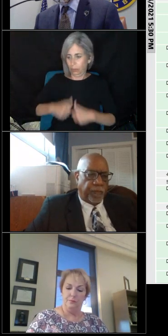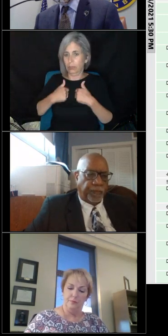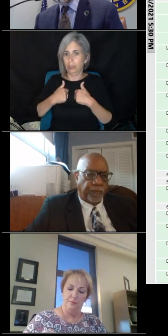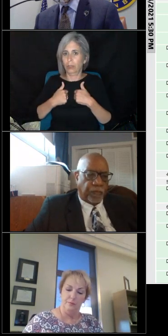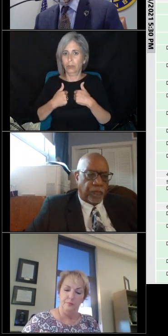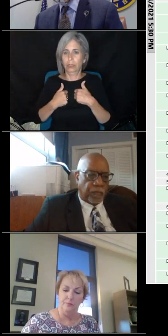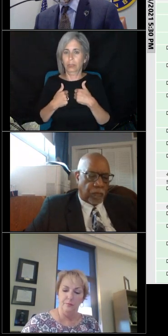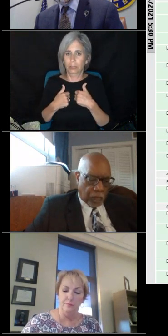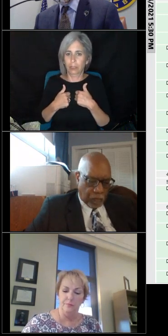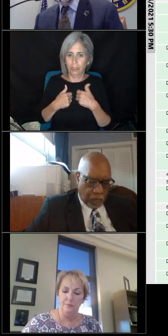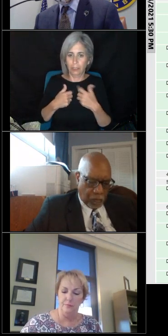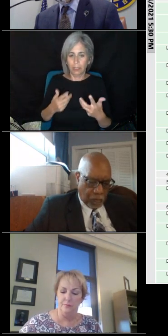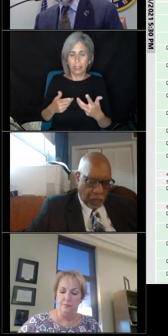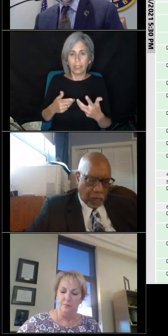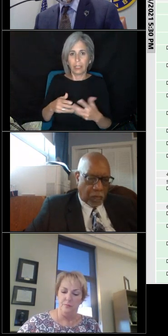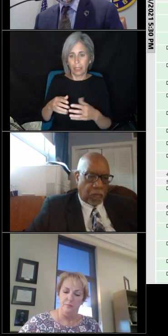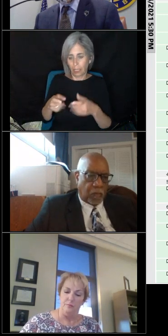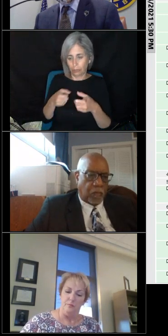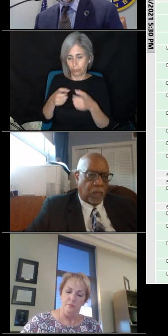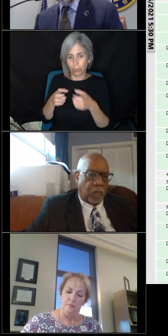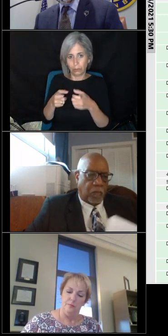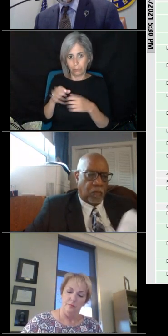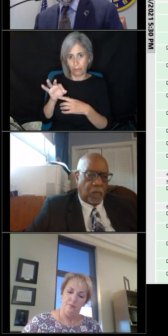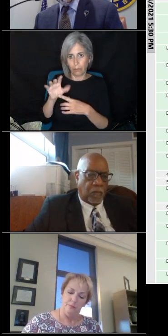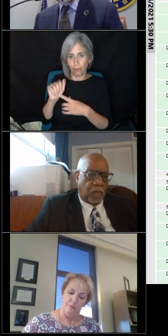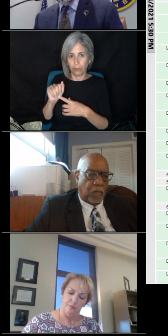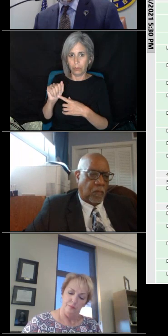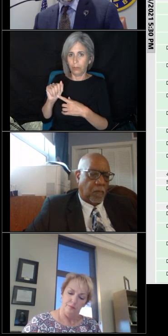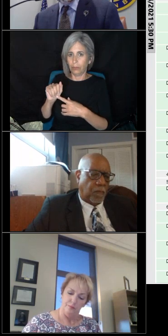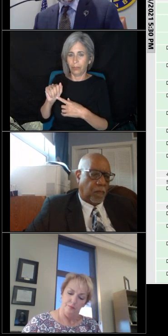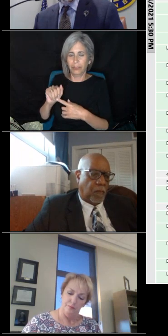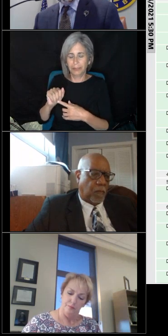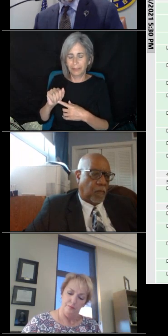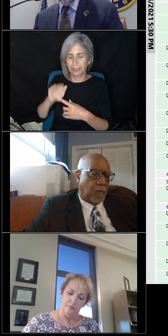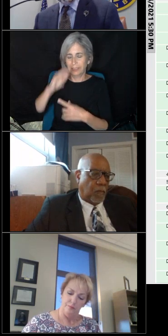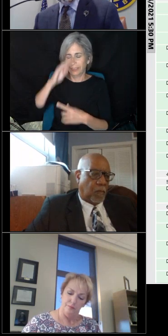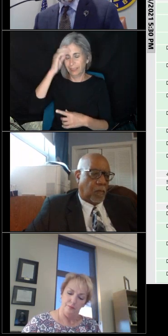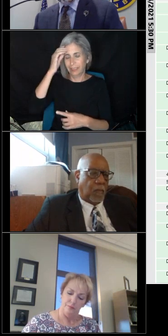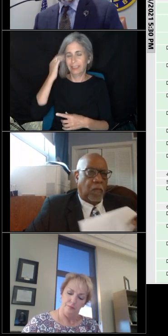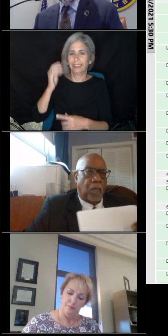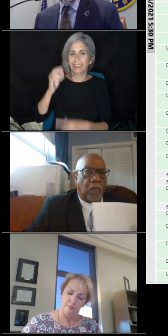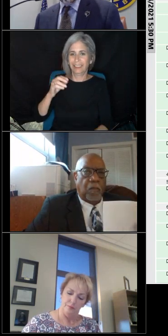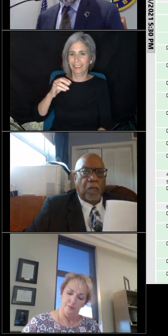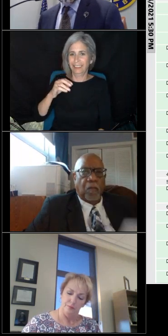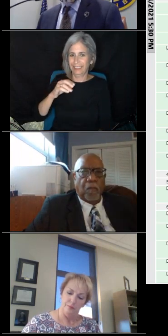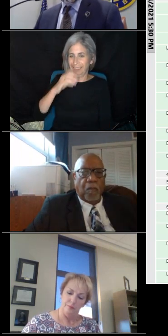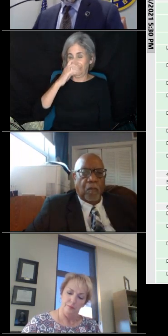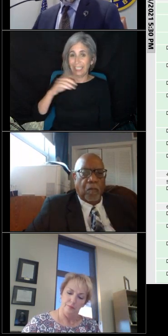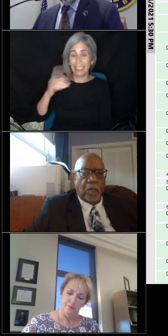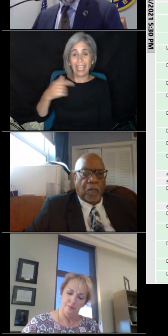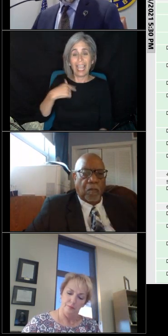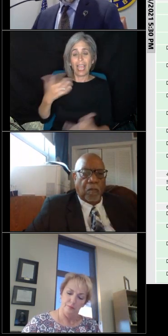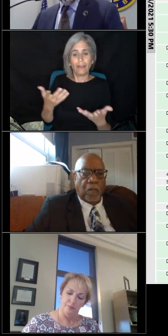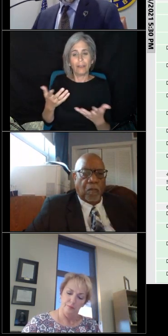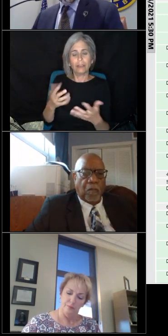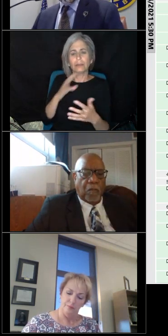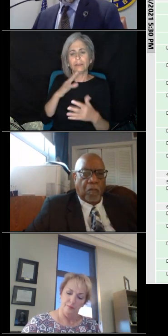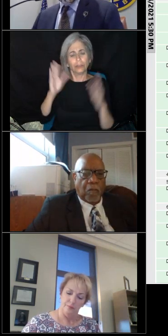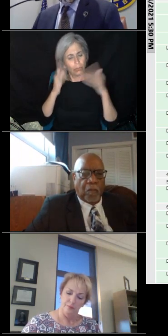executive director of the Surfing Florida Museum, a Florida nonprofit organization. Tonight, I'd like to update